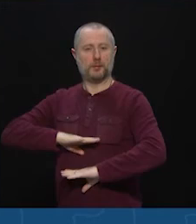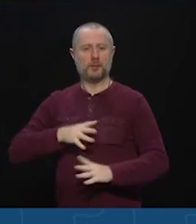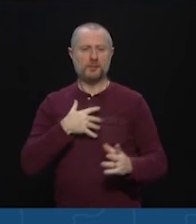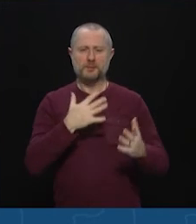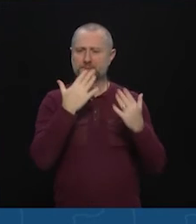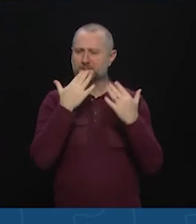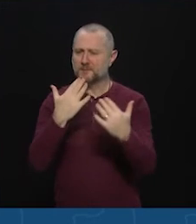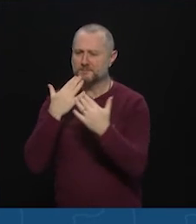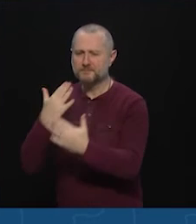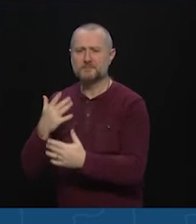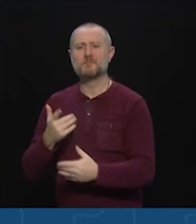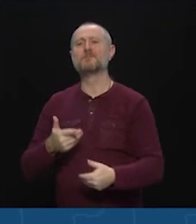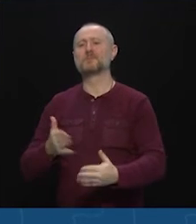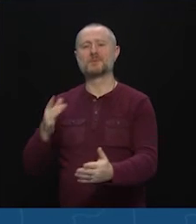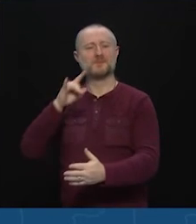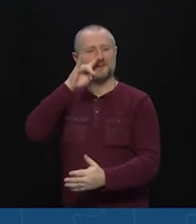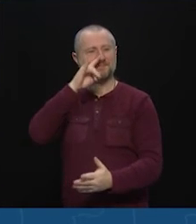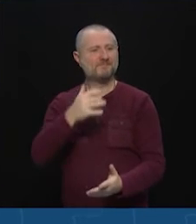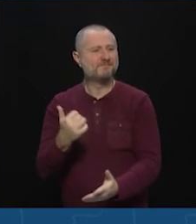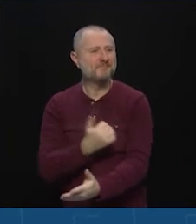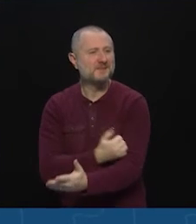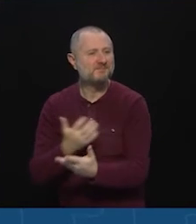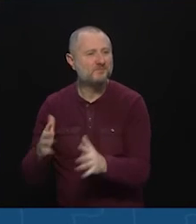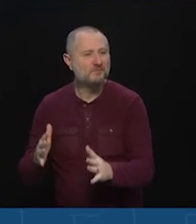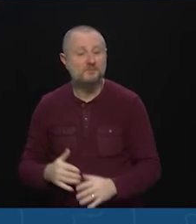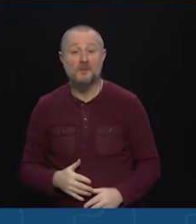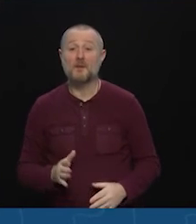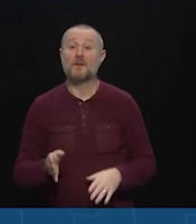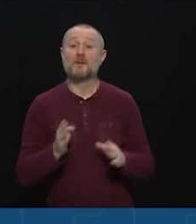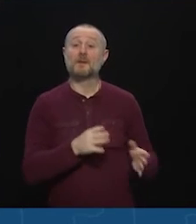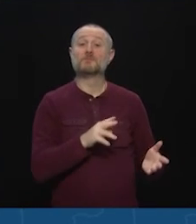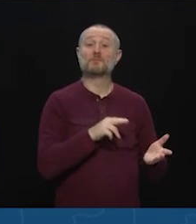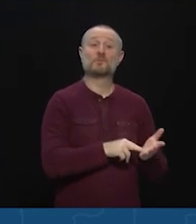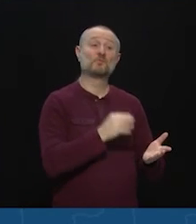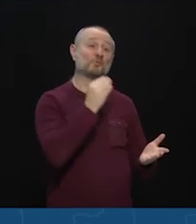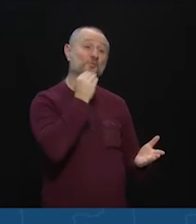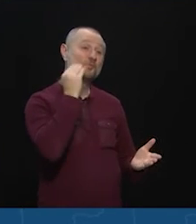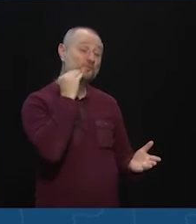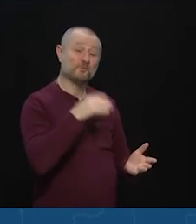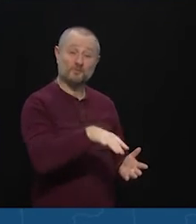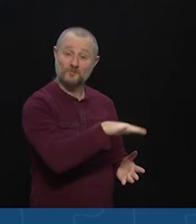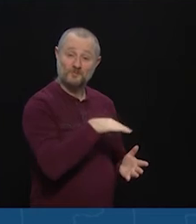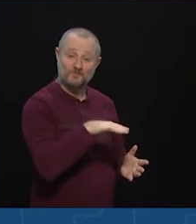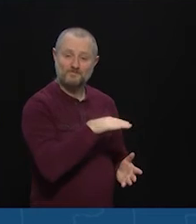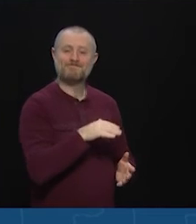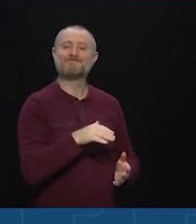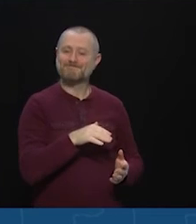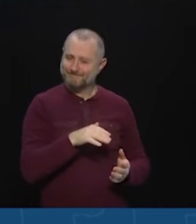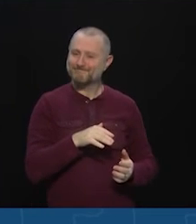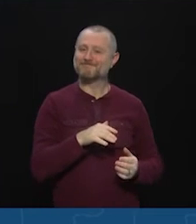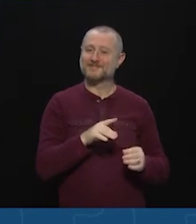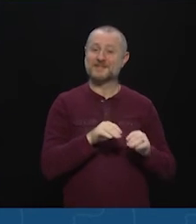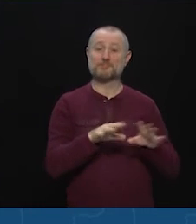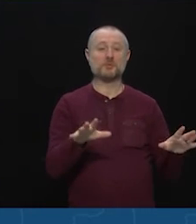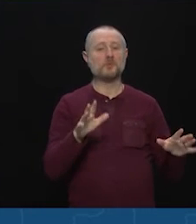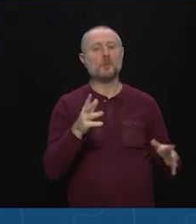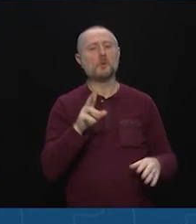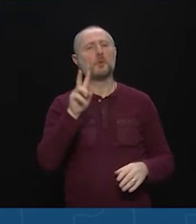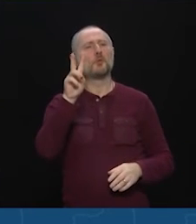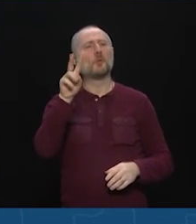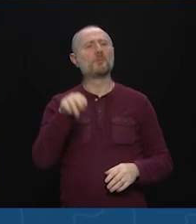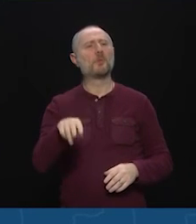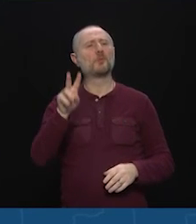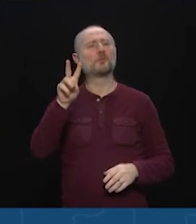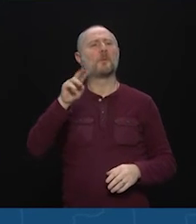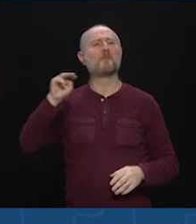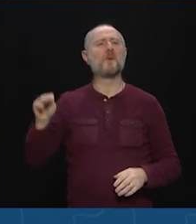about nursing homes. We have already deployed 2.2 million test kits to nursing homes and other congregate settings. These people